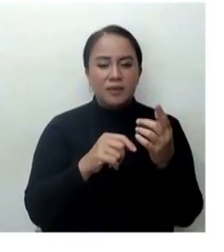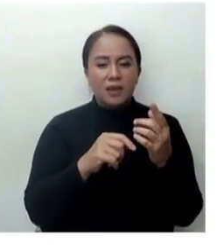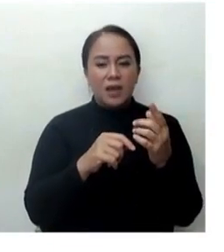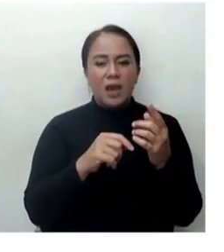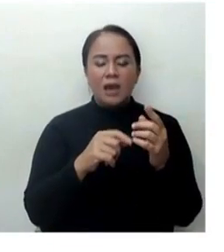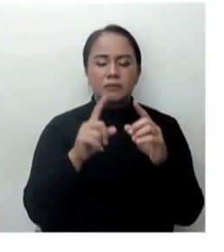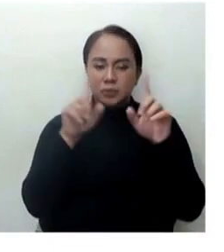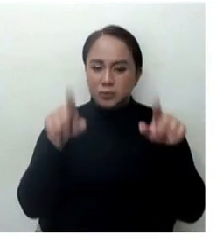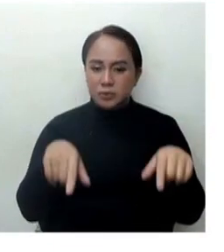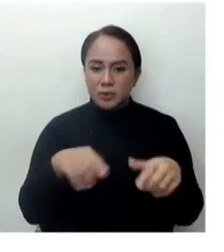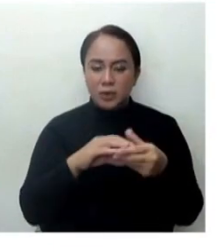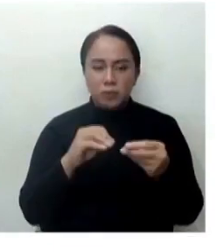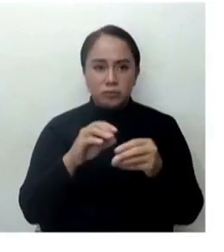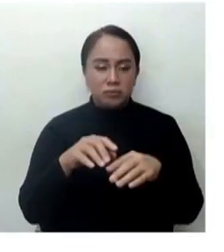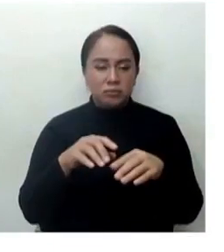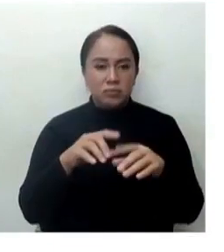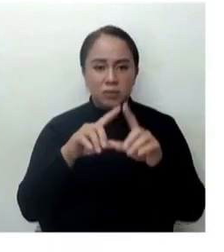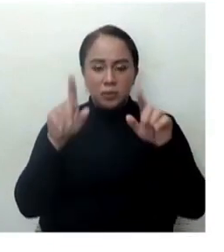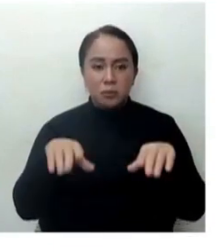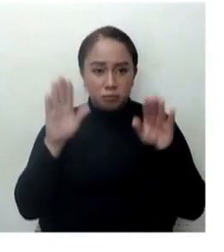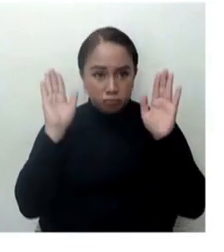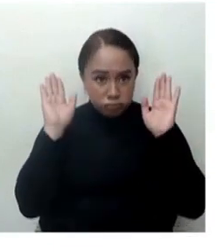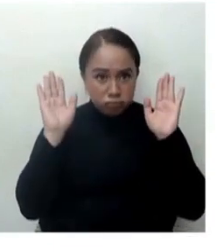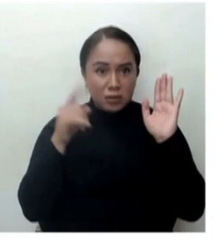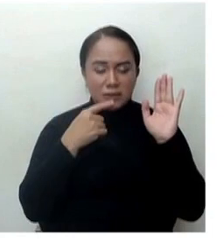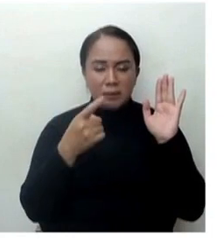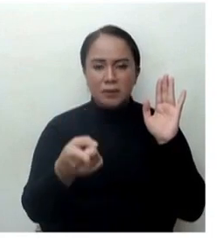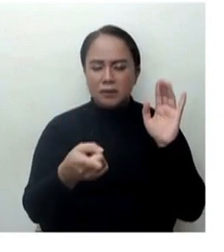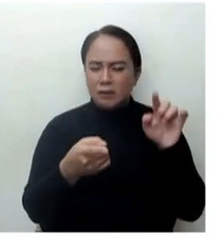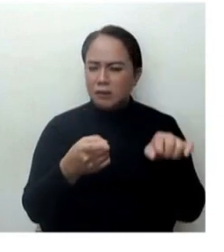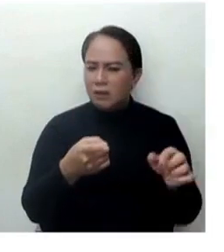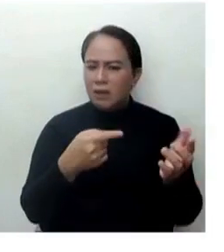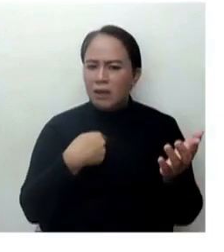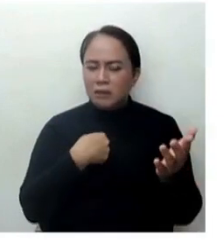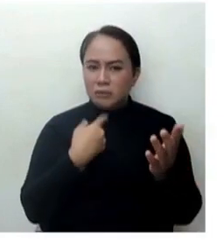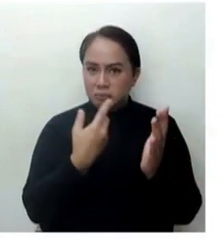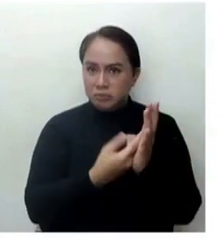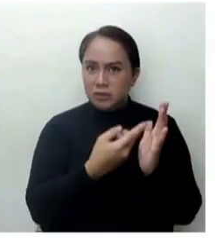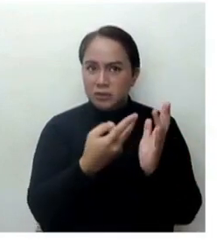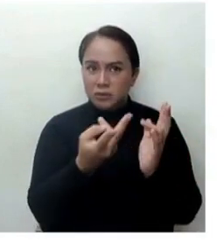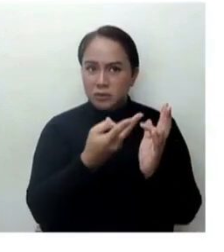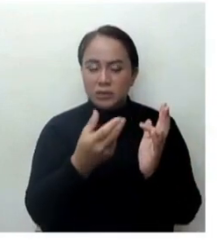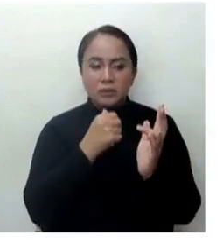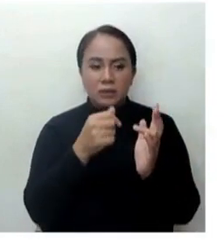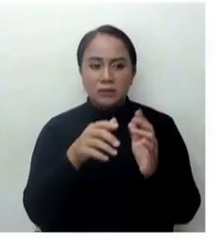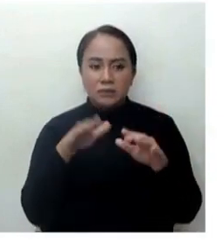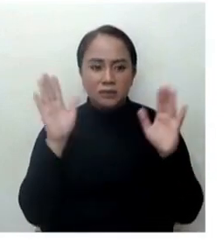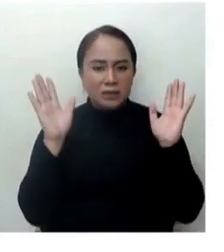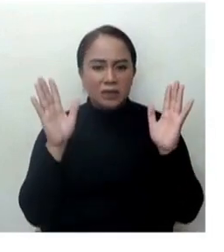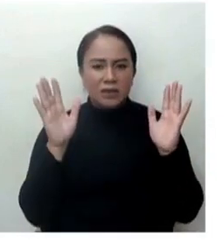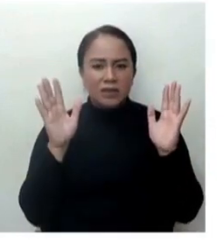of surrender? And are they confirming the fact that indeed these people did not surrender?